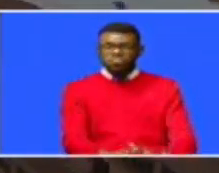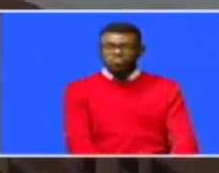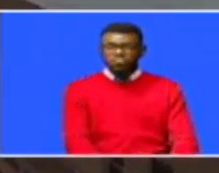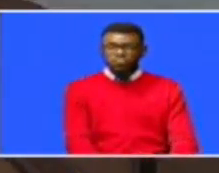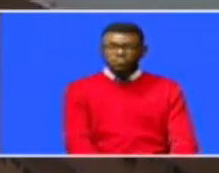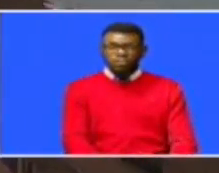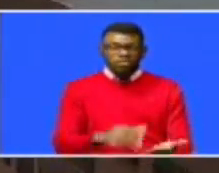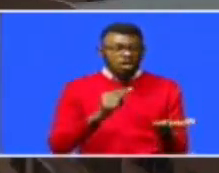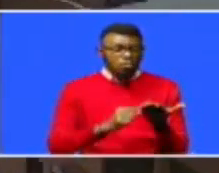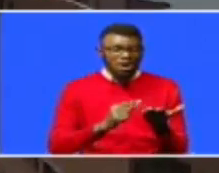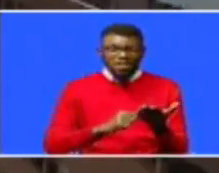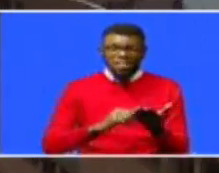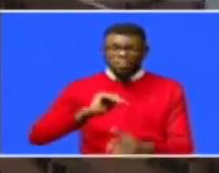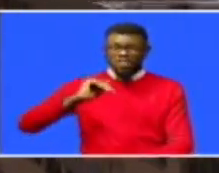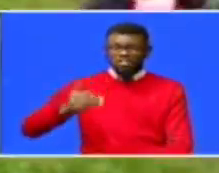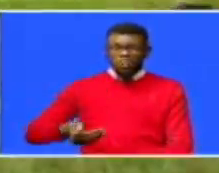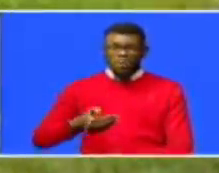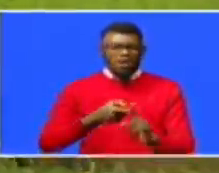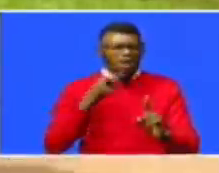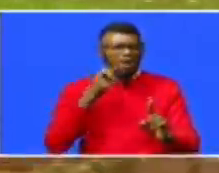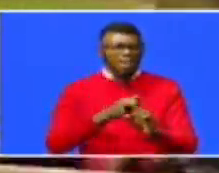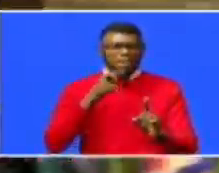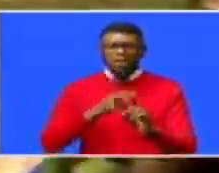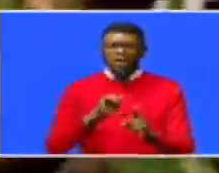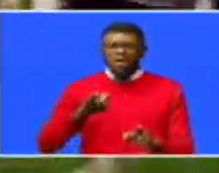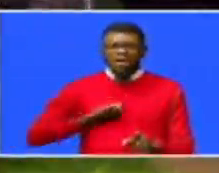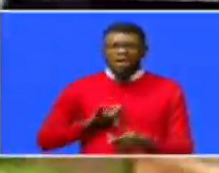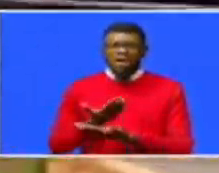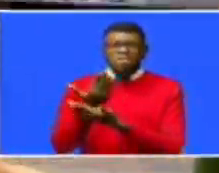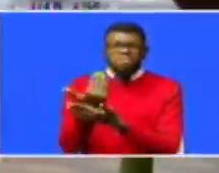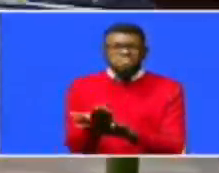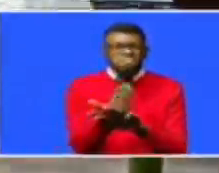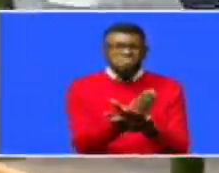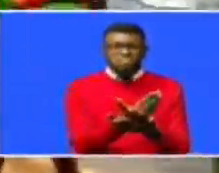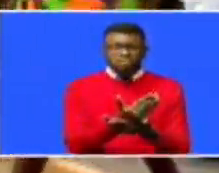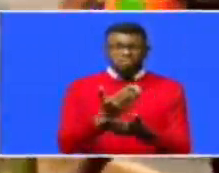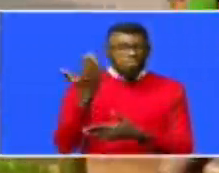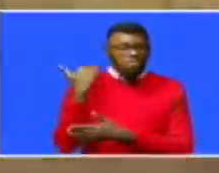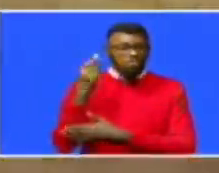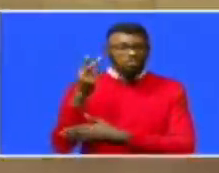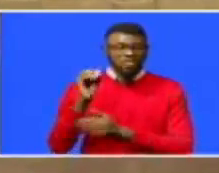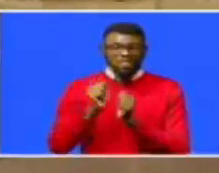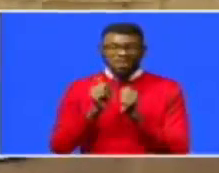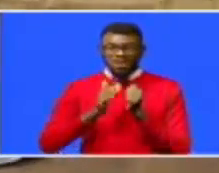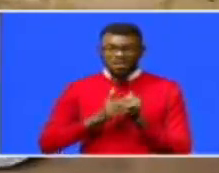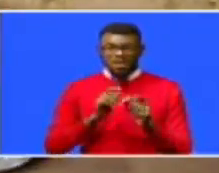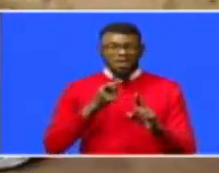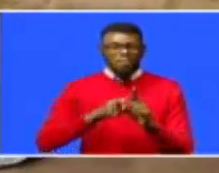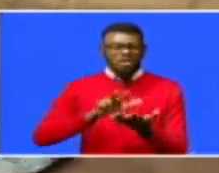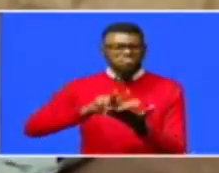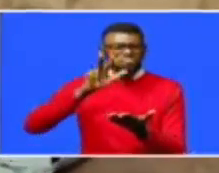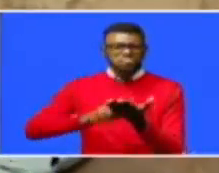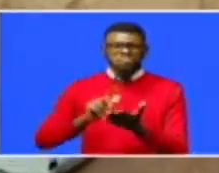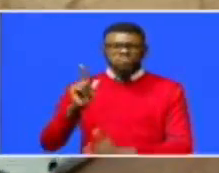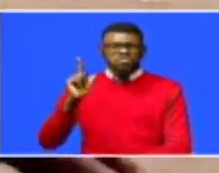In the Ugandan capital, Kampala, the girls are turned into beggars in the streets. In 2019, Kampala passed a law banning giving